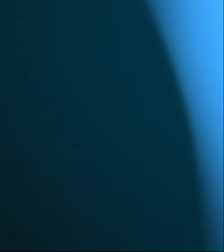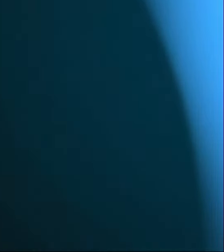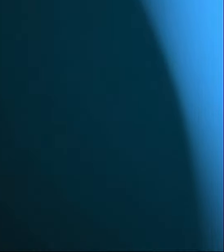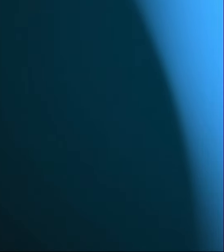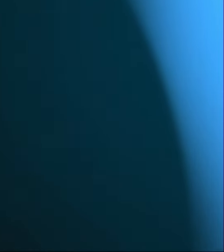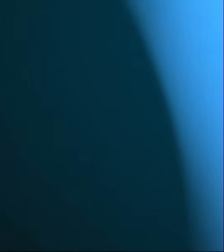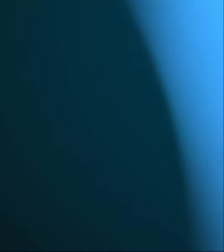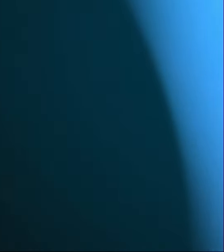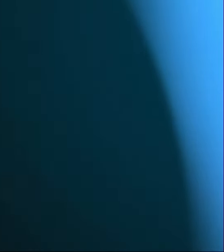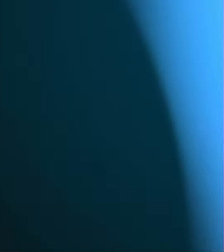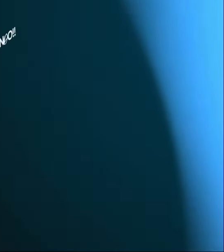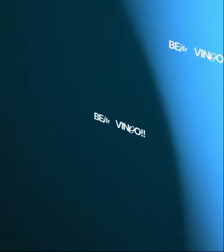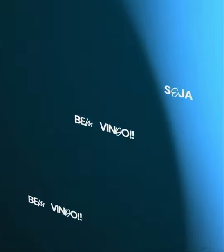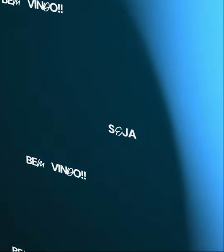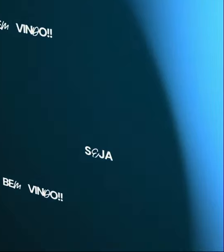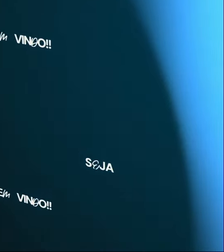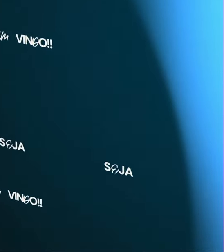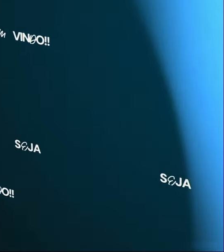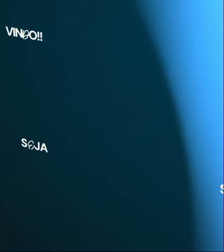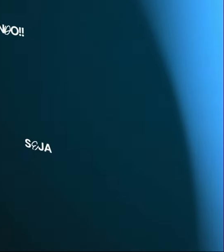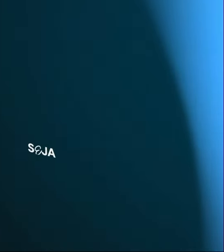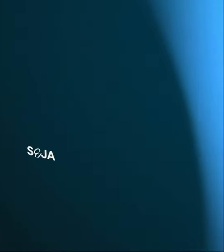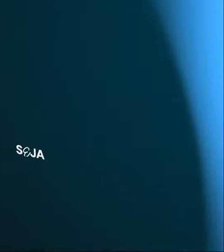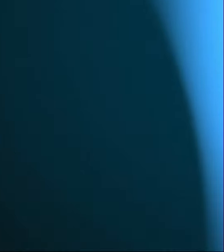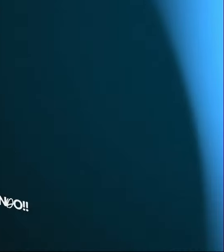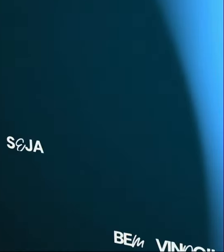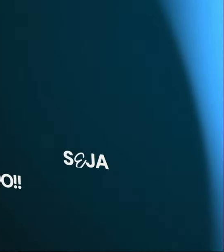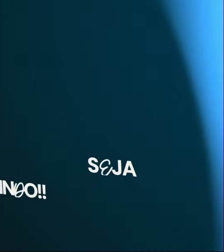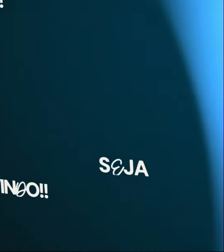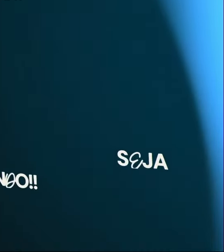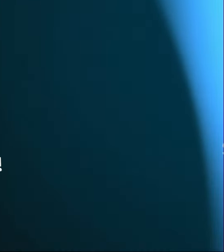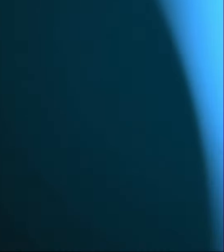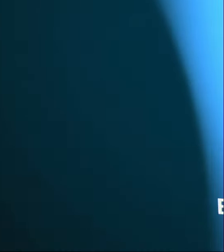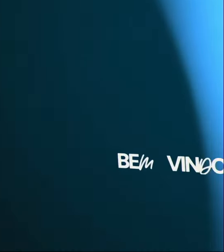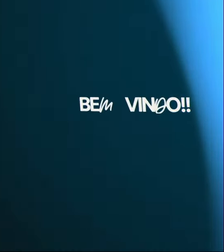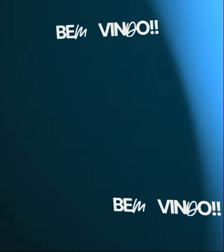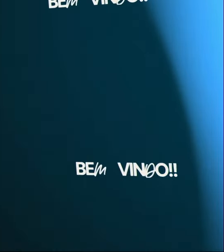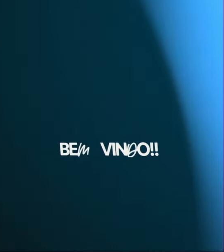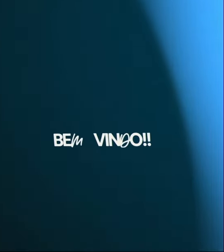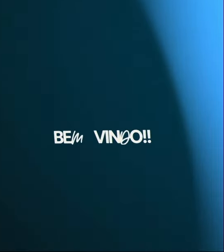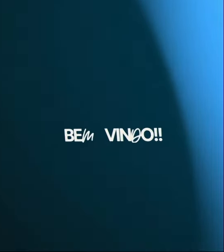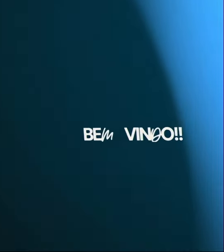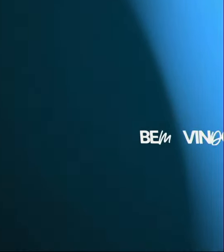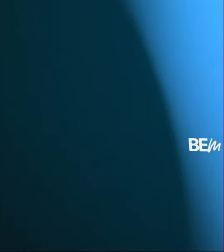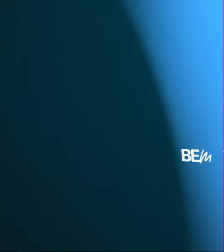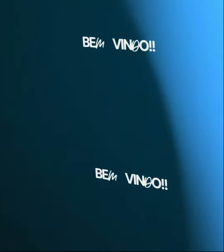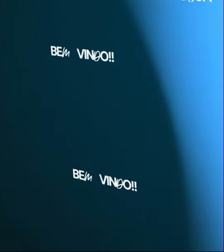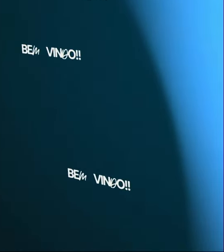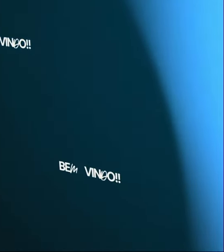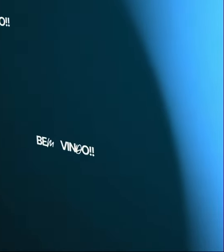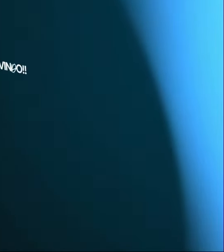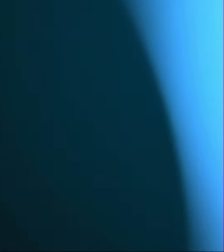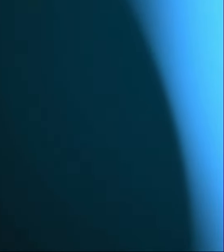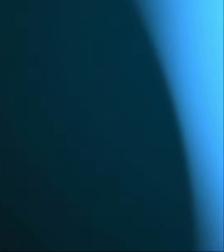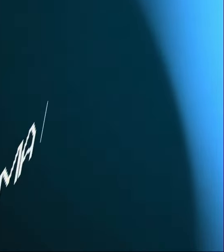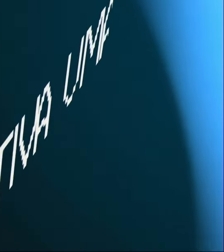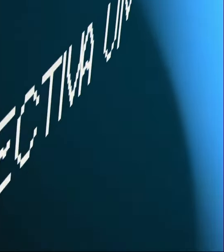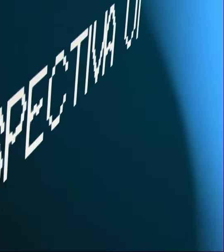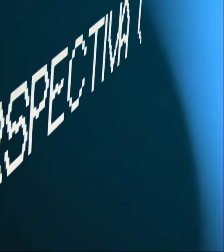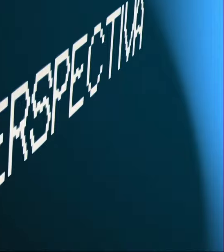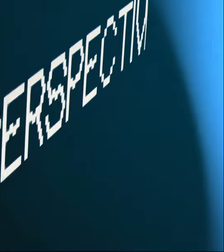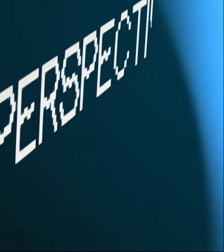you never make it in. And anyways, I'm someone else's him, so I wrote this little hymn, work out to it in the